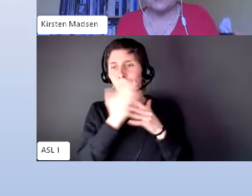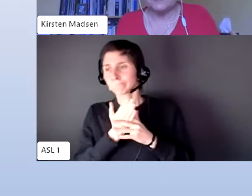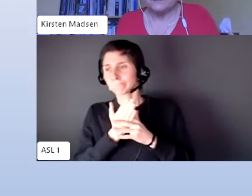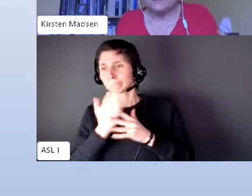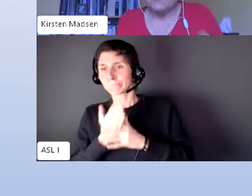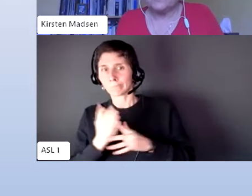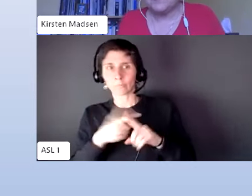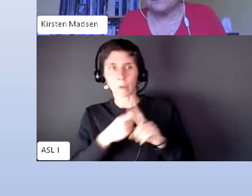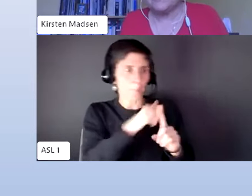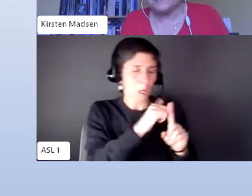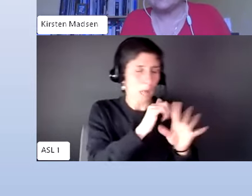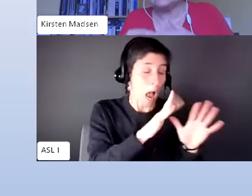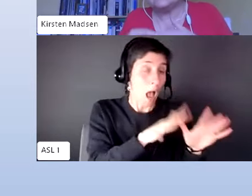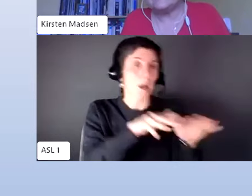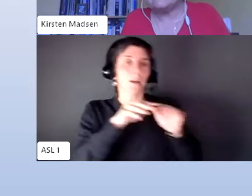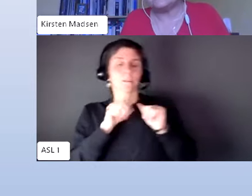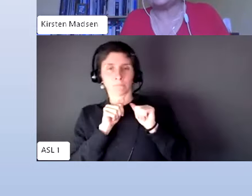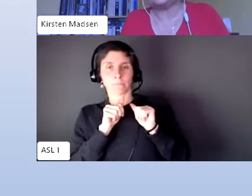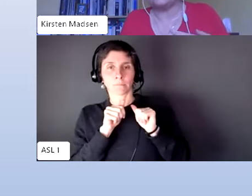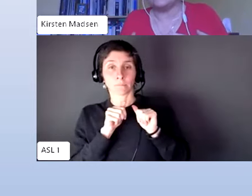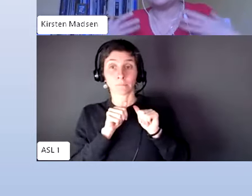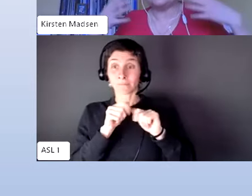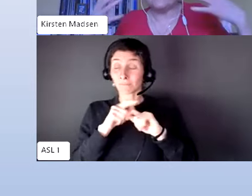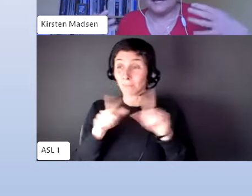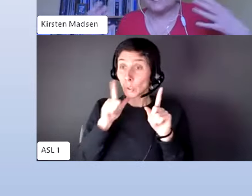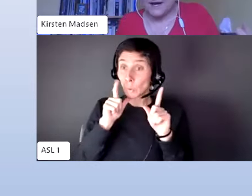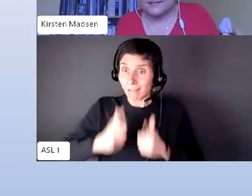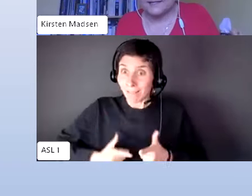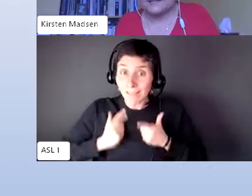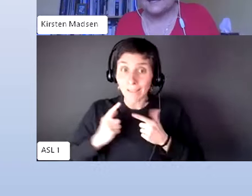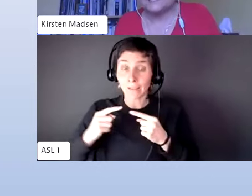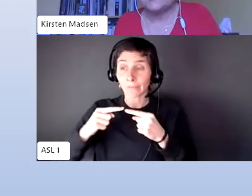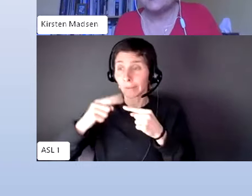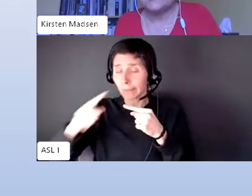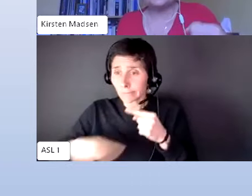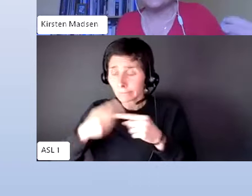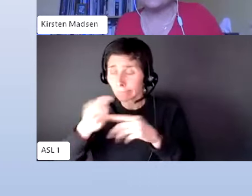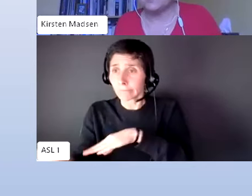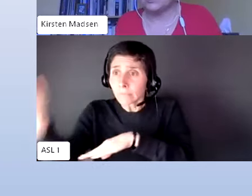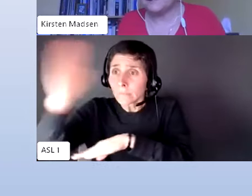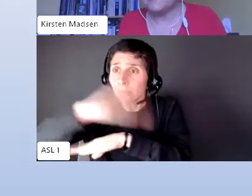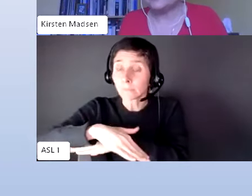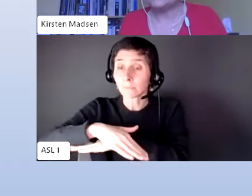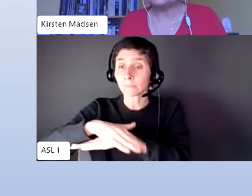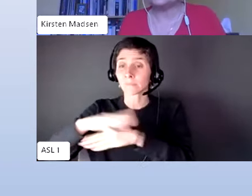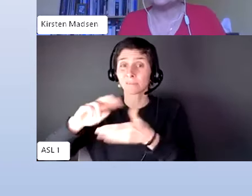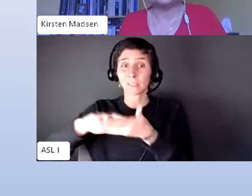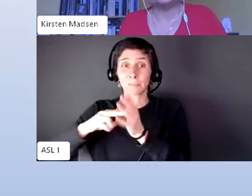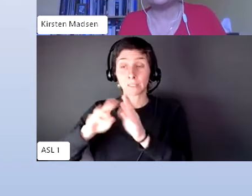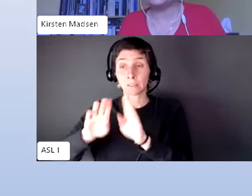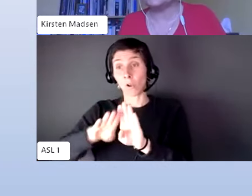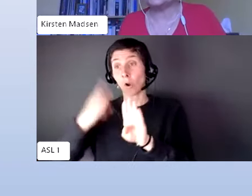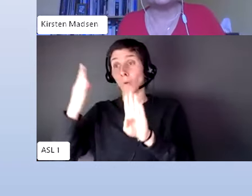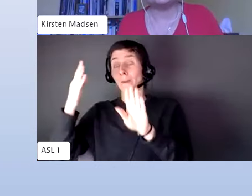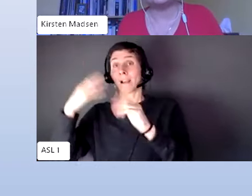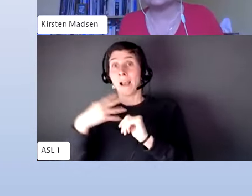experience. For the people that are living on these residences, every time they open up their door to their room